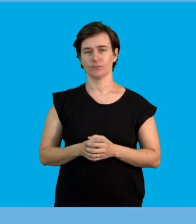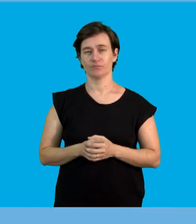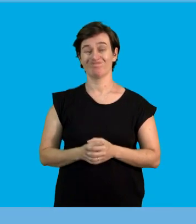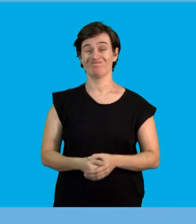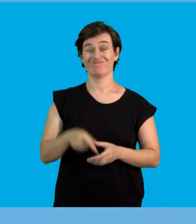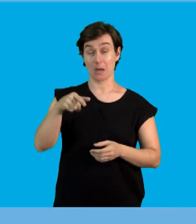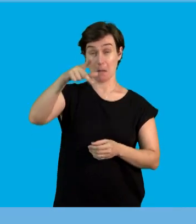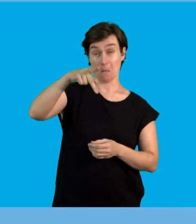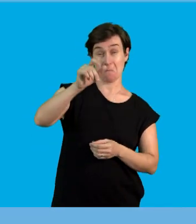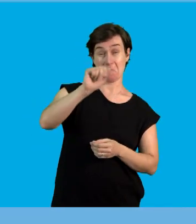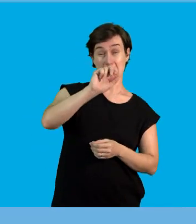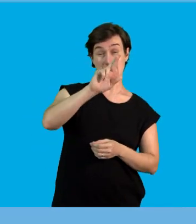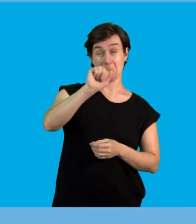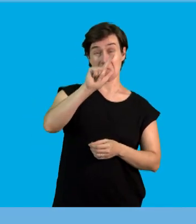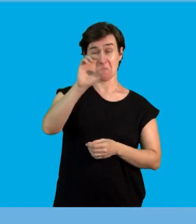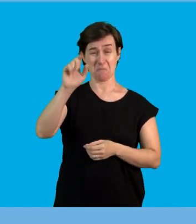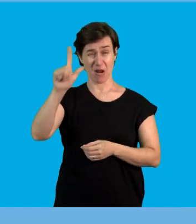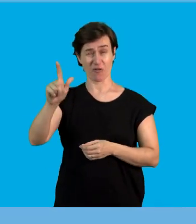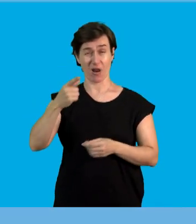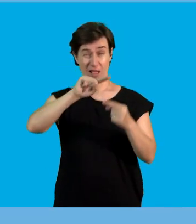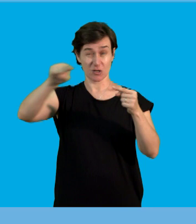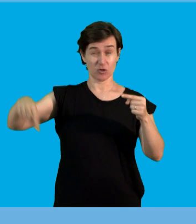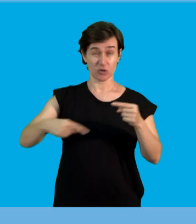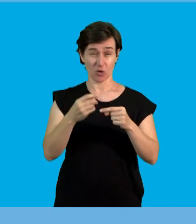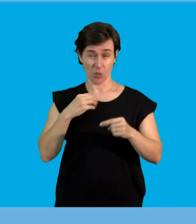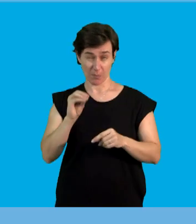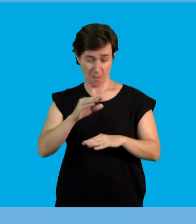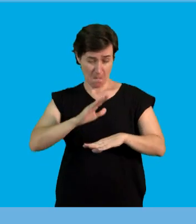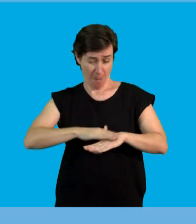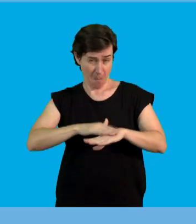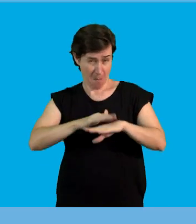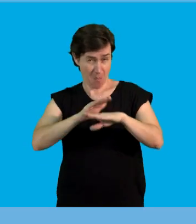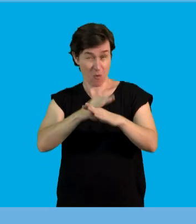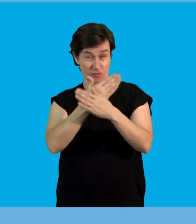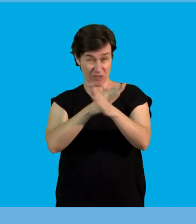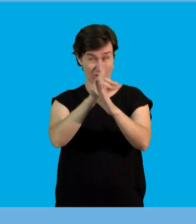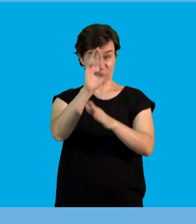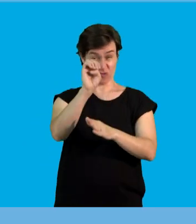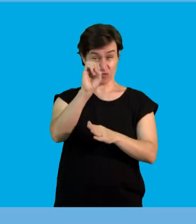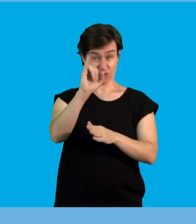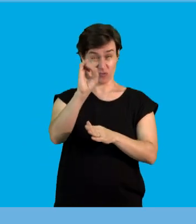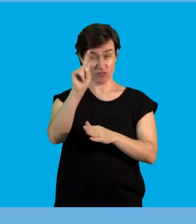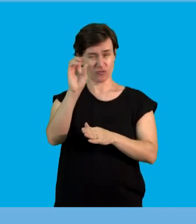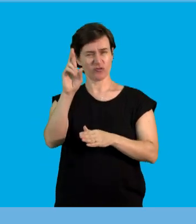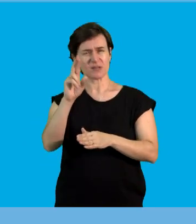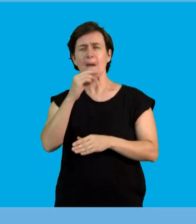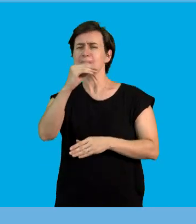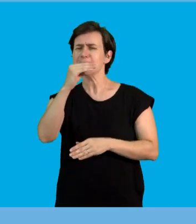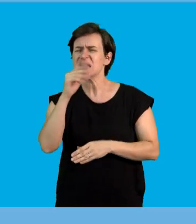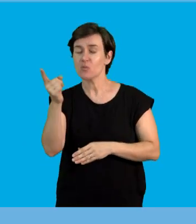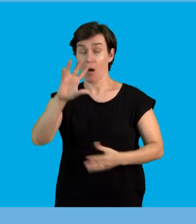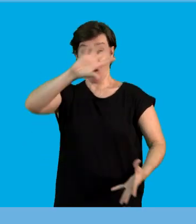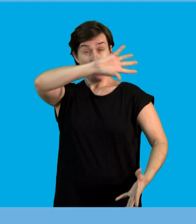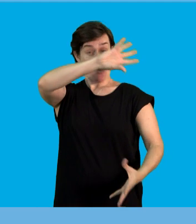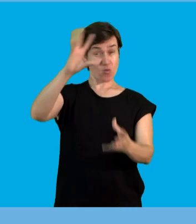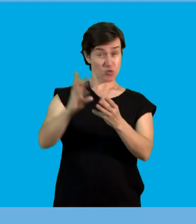So in a parallel circuit, when we add resistors in parallel to each other, the total resistance of the circuit is